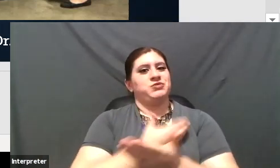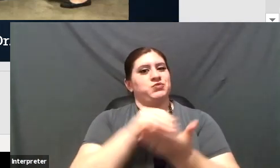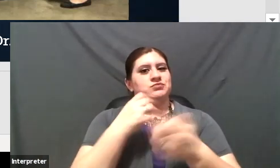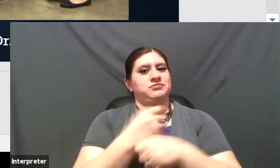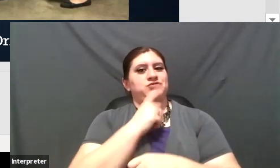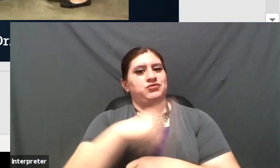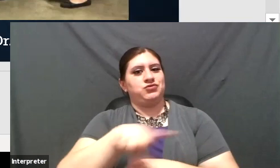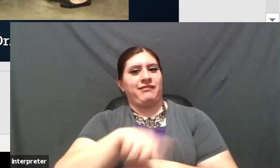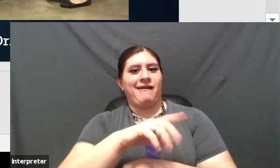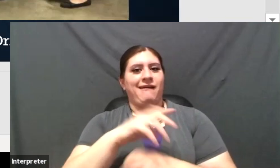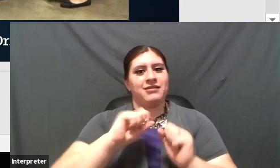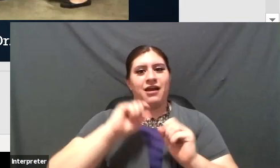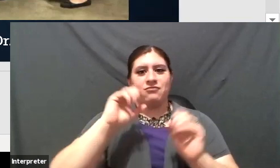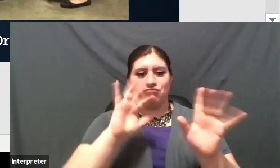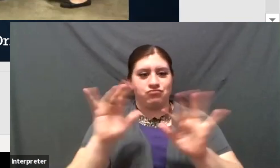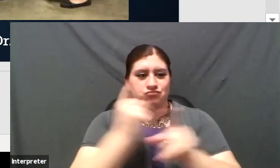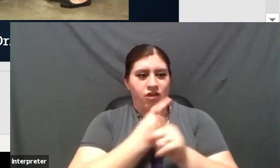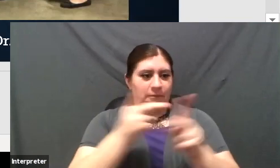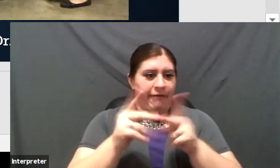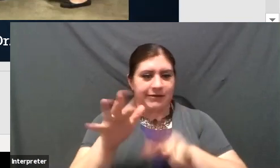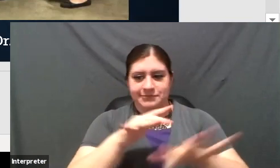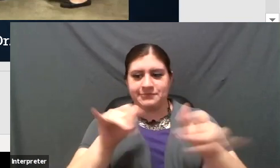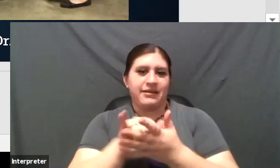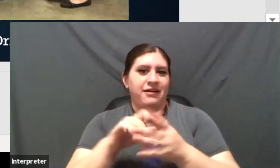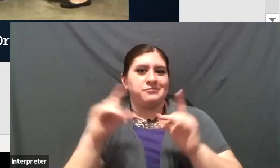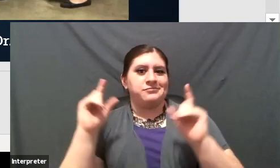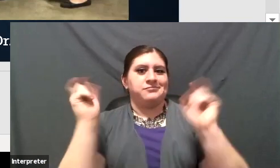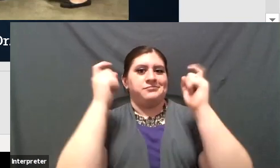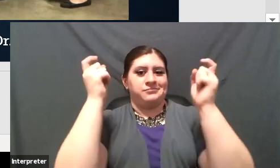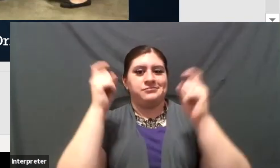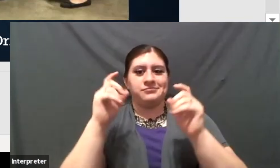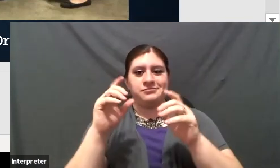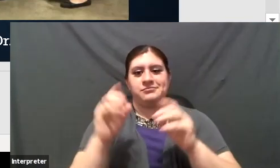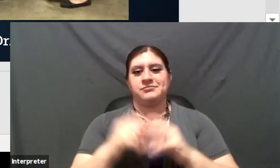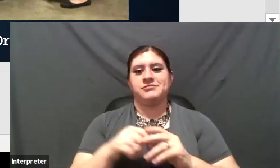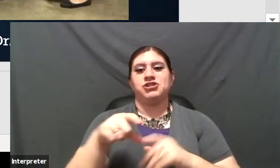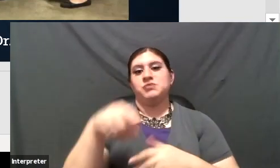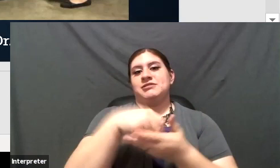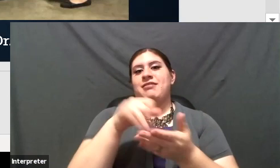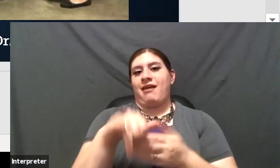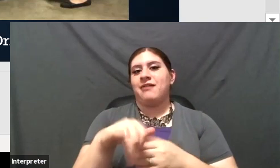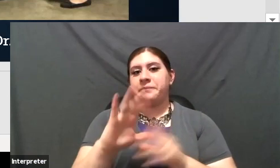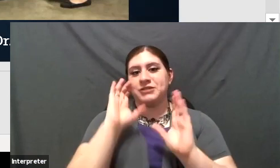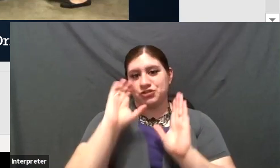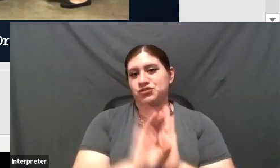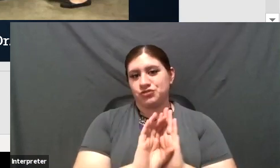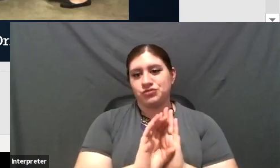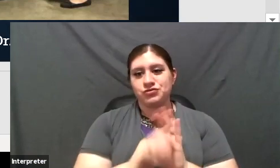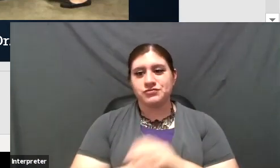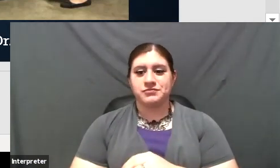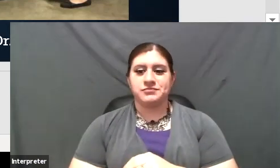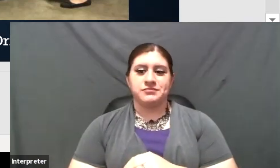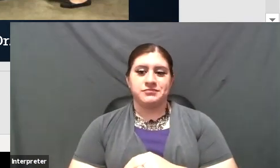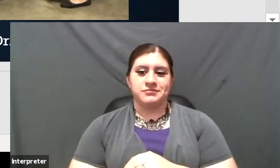people get to where they're supposed to be during the graduation ceremony. And so she just happened to be in this particular photograph